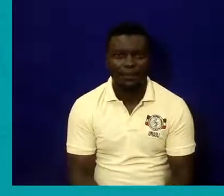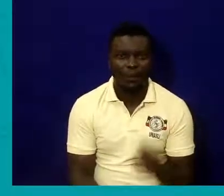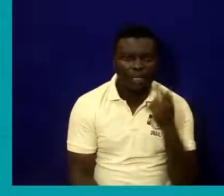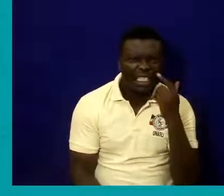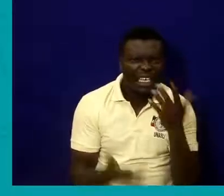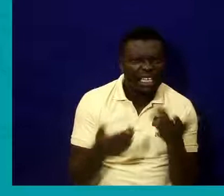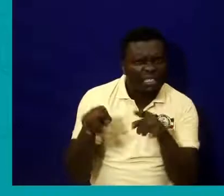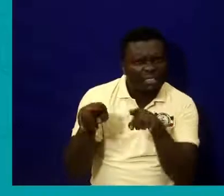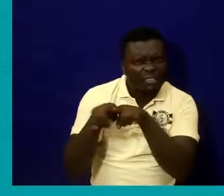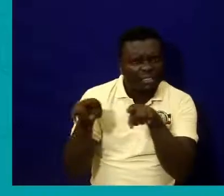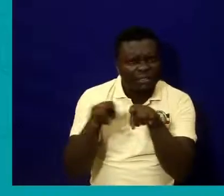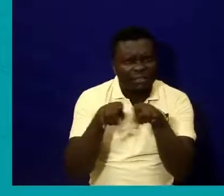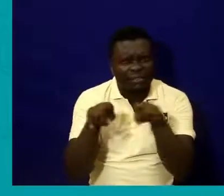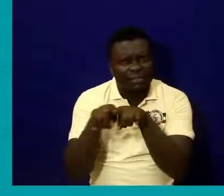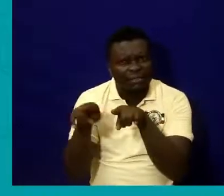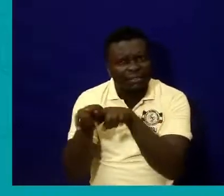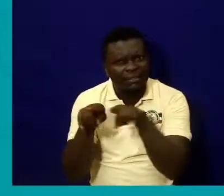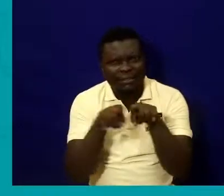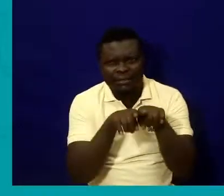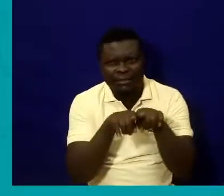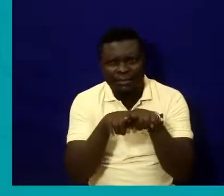Is there any similarity?